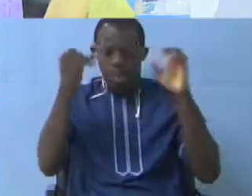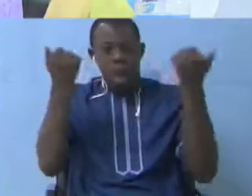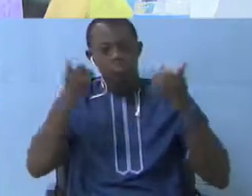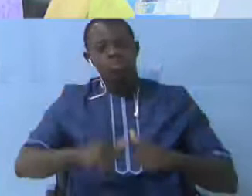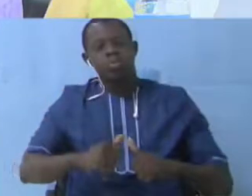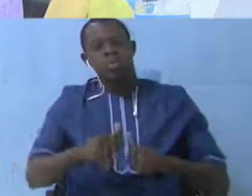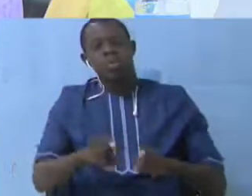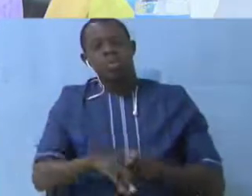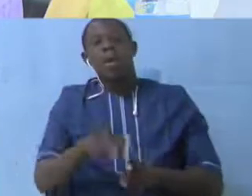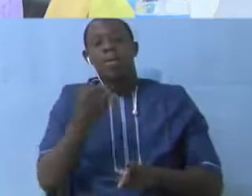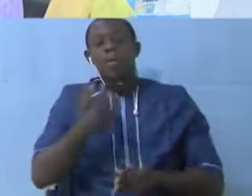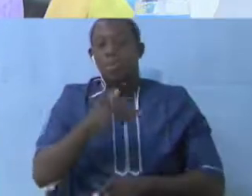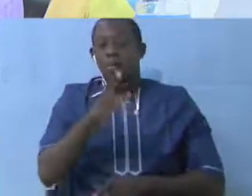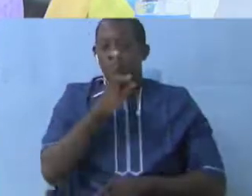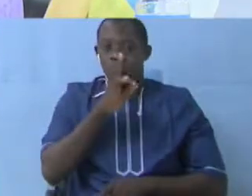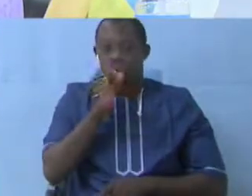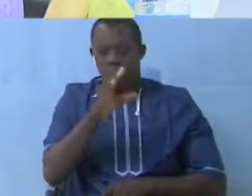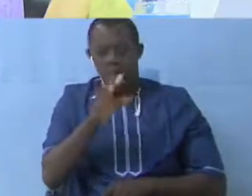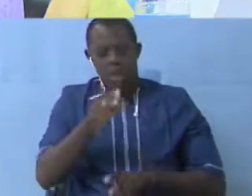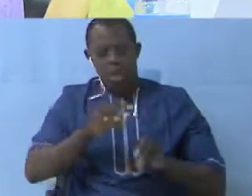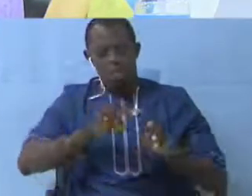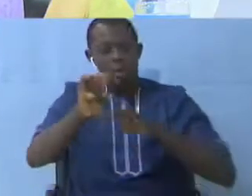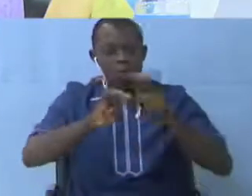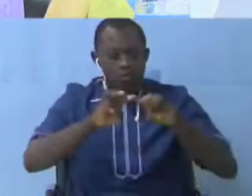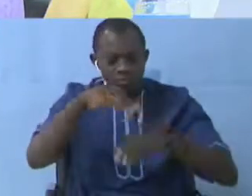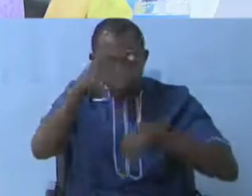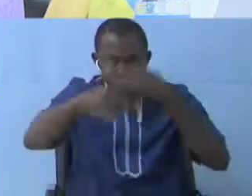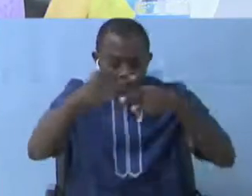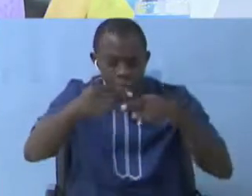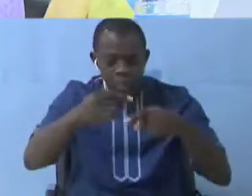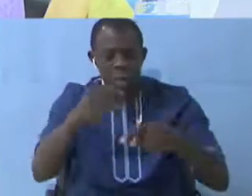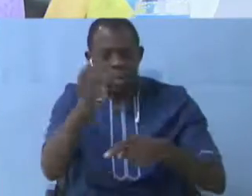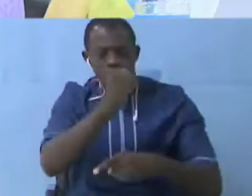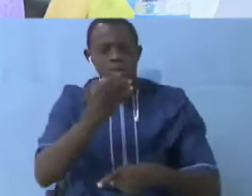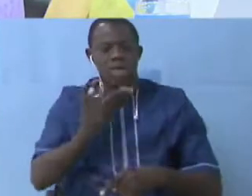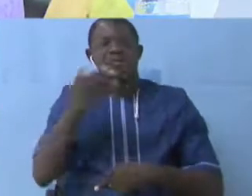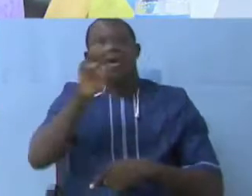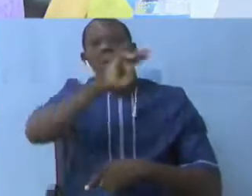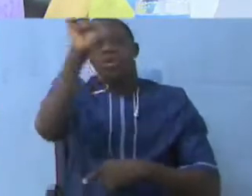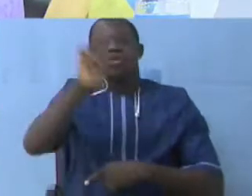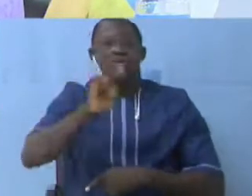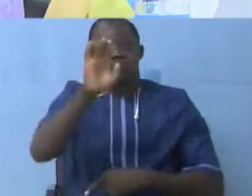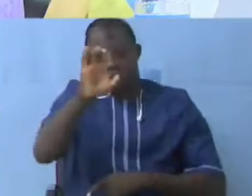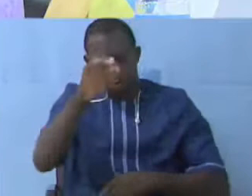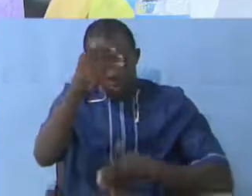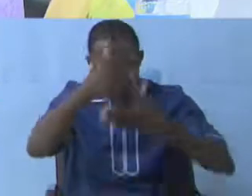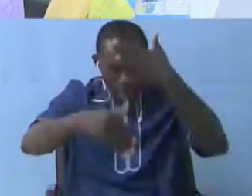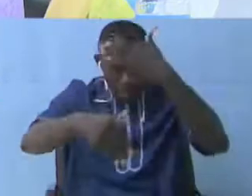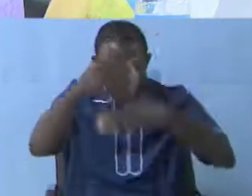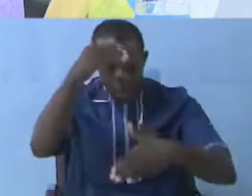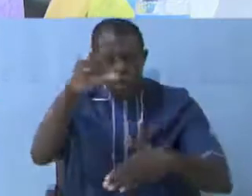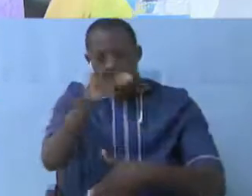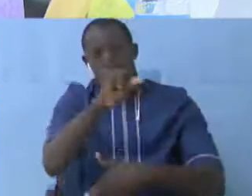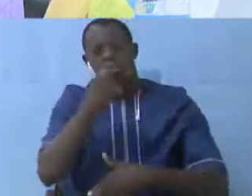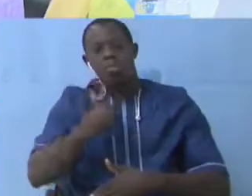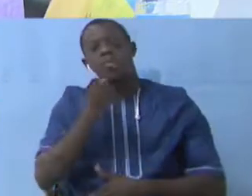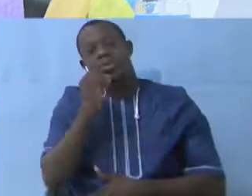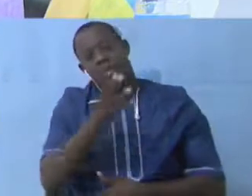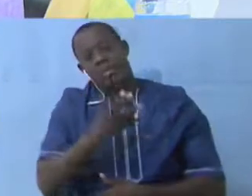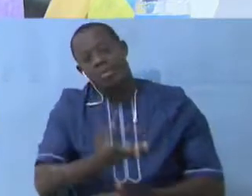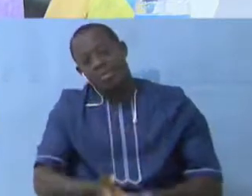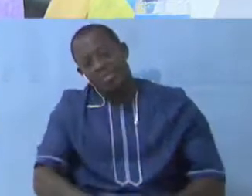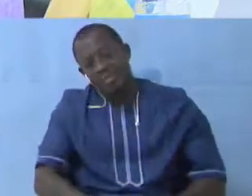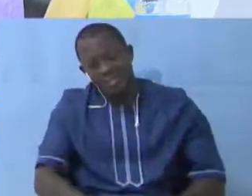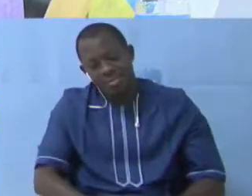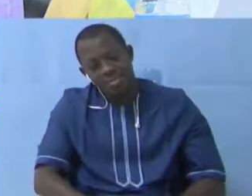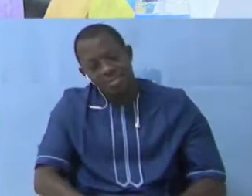féewaloo. Those who say let's move on so that because we have a nation to build. ñi nga xam ne dañuy wax ne nañ jëm kanam boog ndegam am nañ réew moo